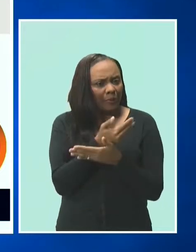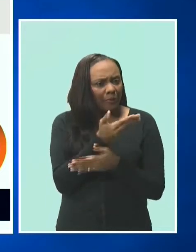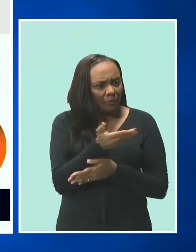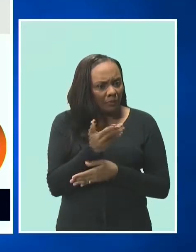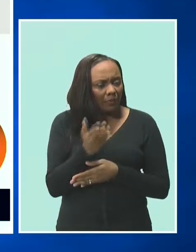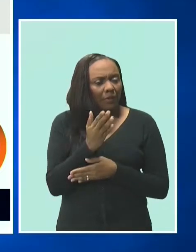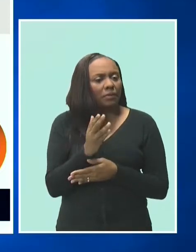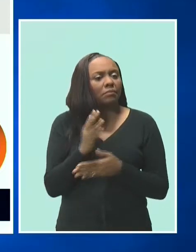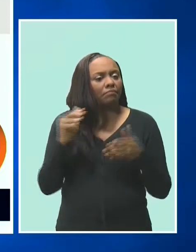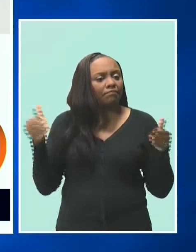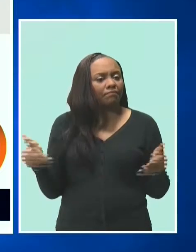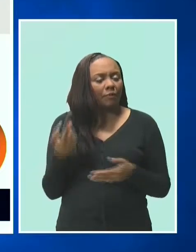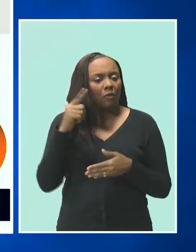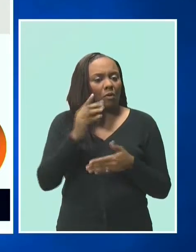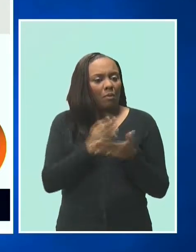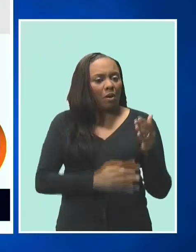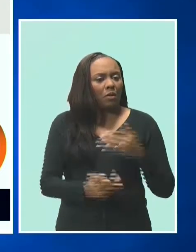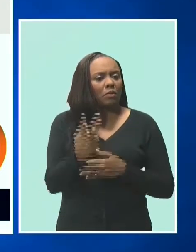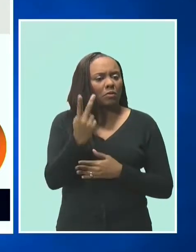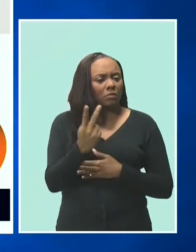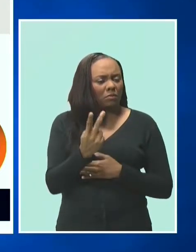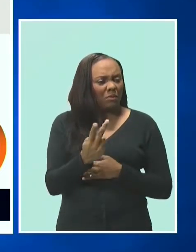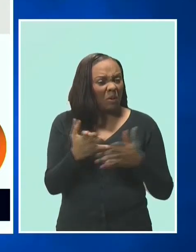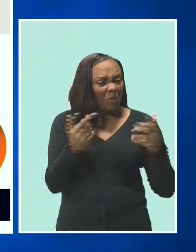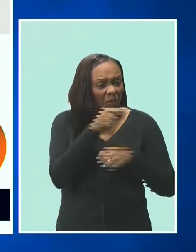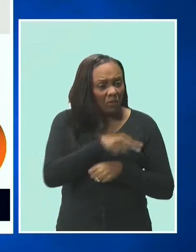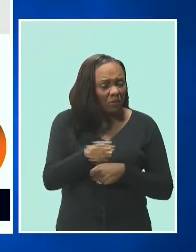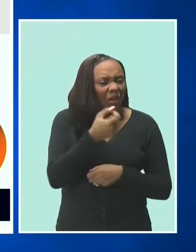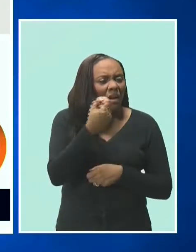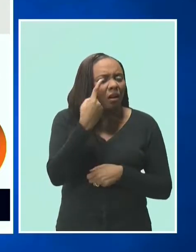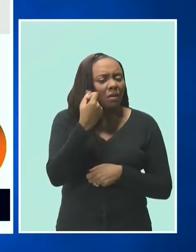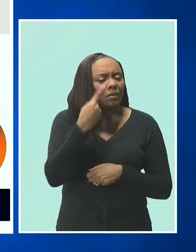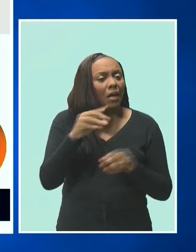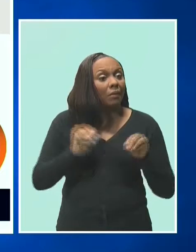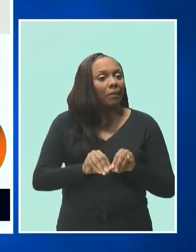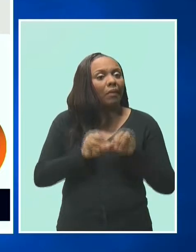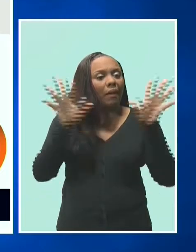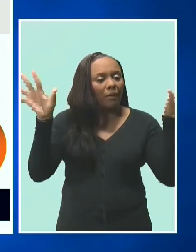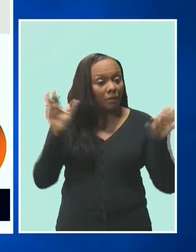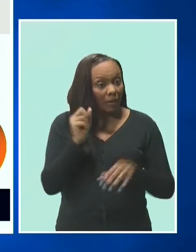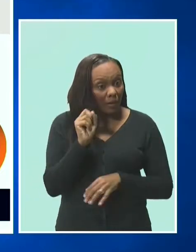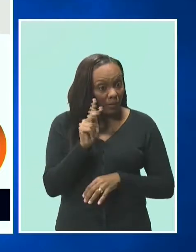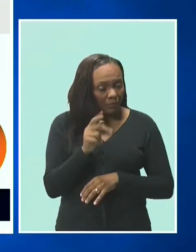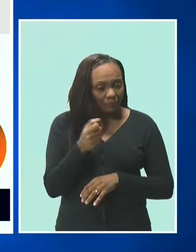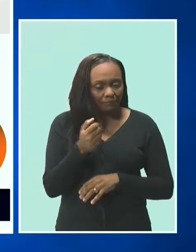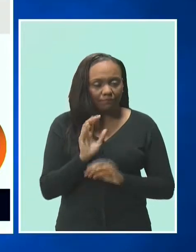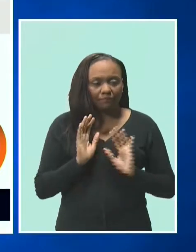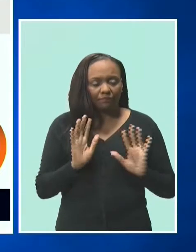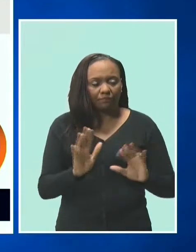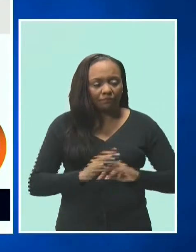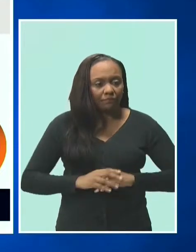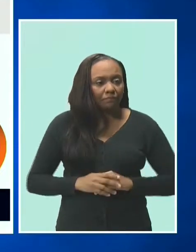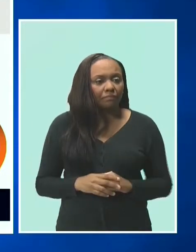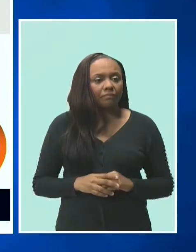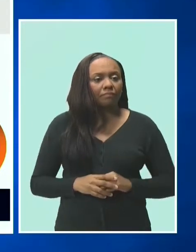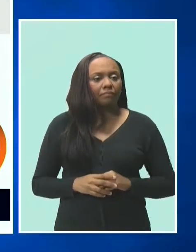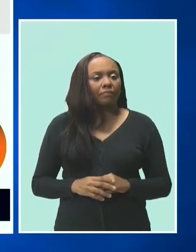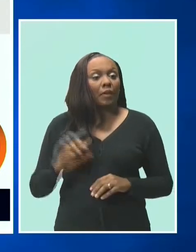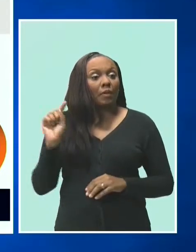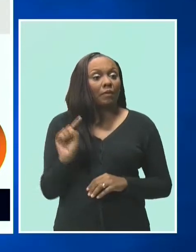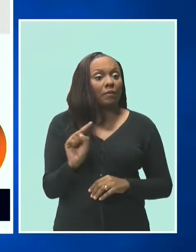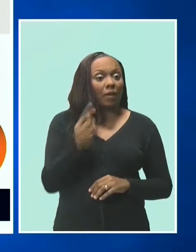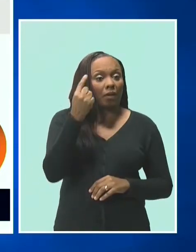have been introduced in Phase 2 so you can better understand what is expected of you during this period. So let's start with a big